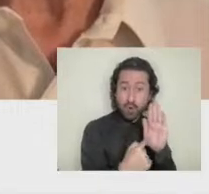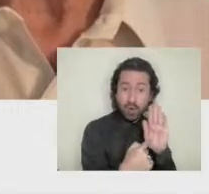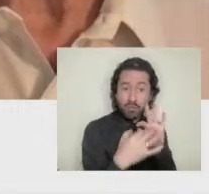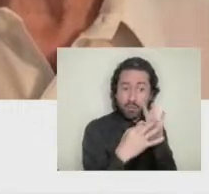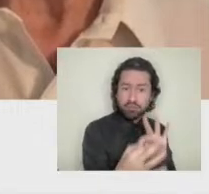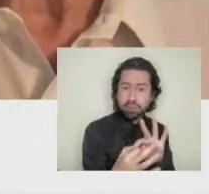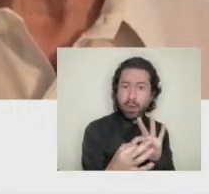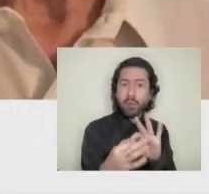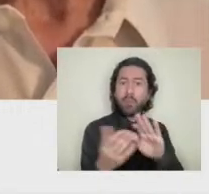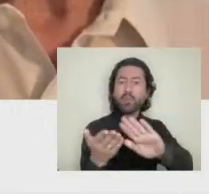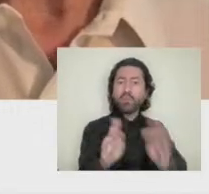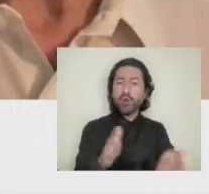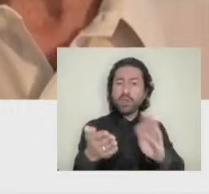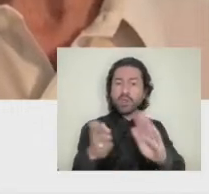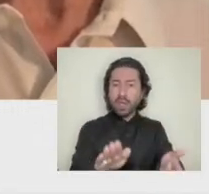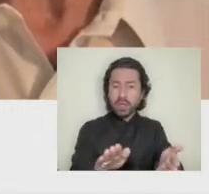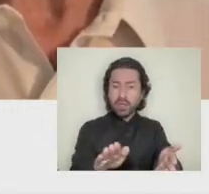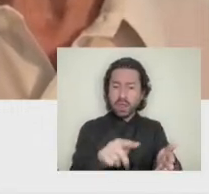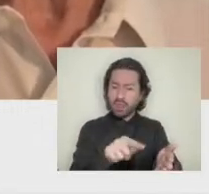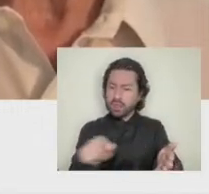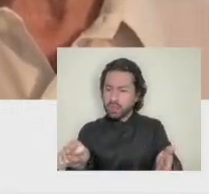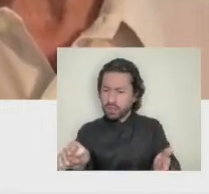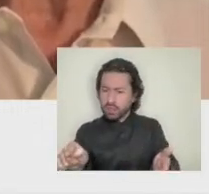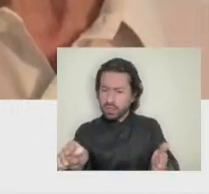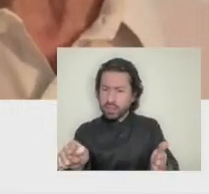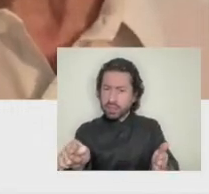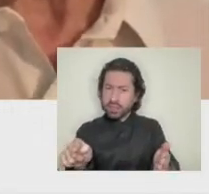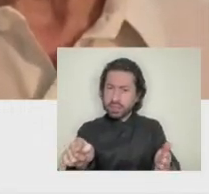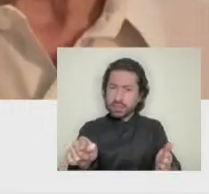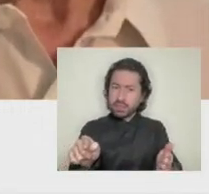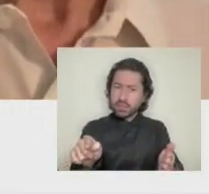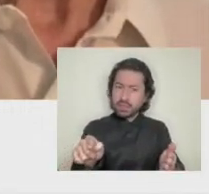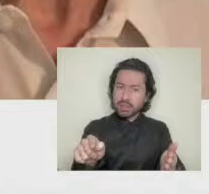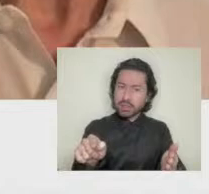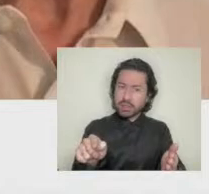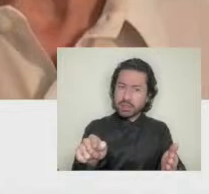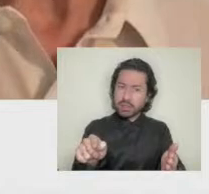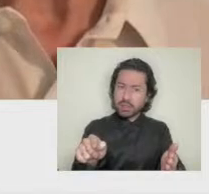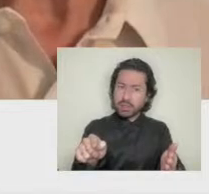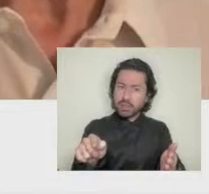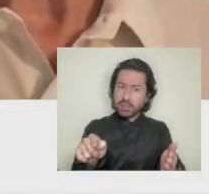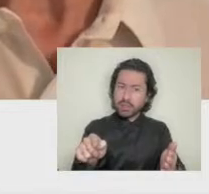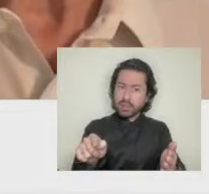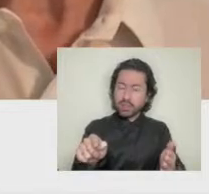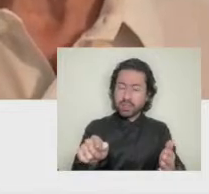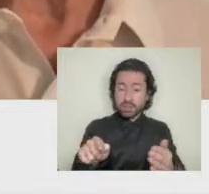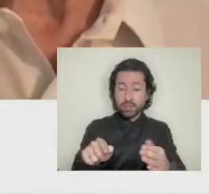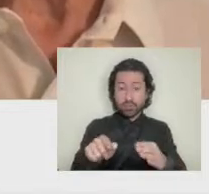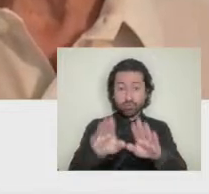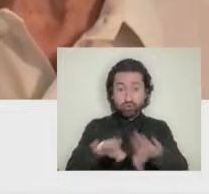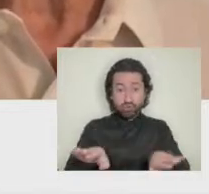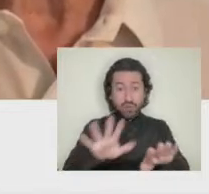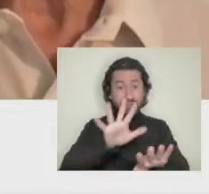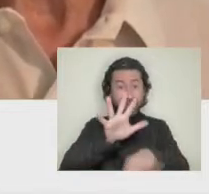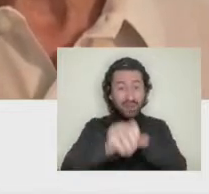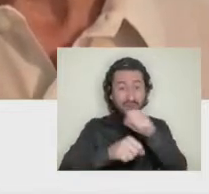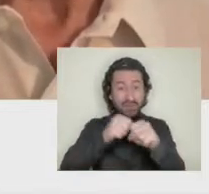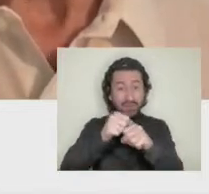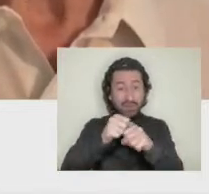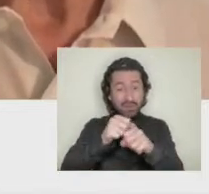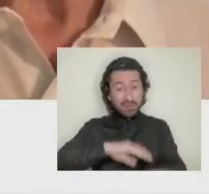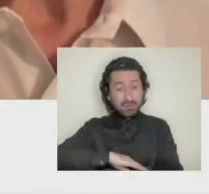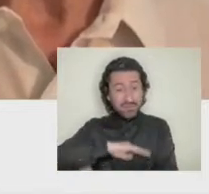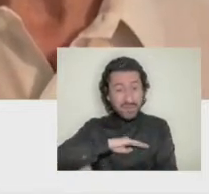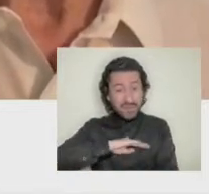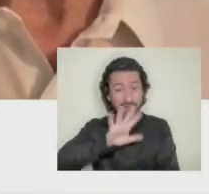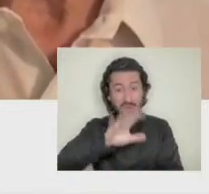social safety net, the lower the under 5 mortality. There's Dominican Republic, Honduras,